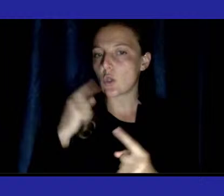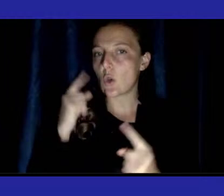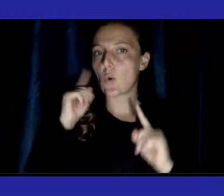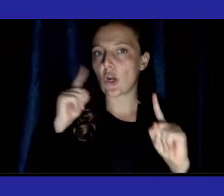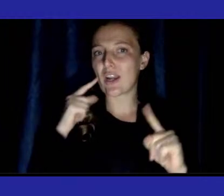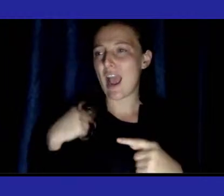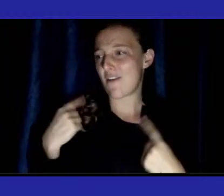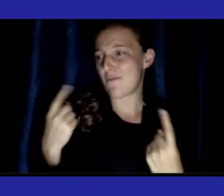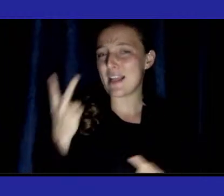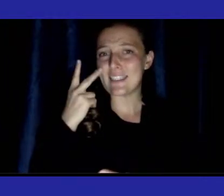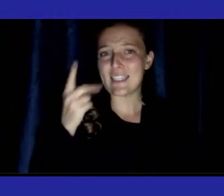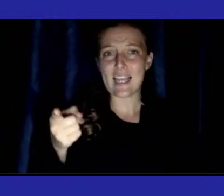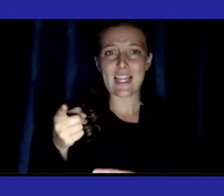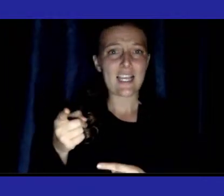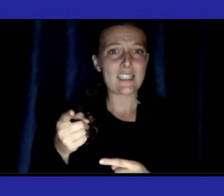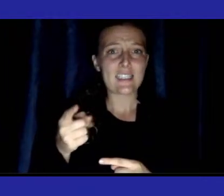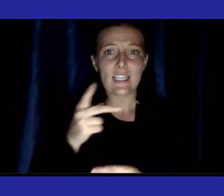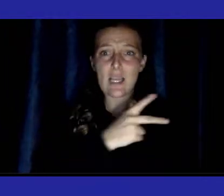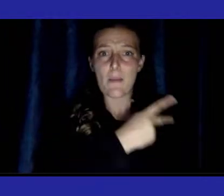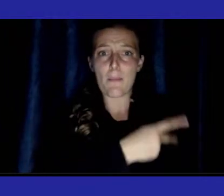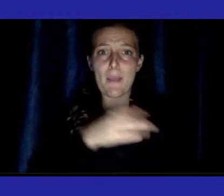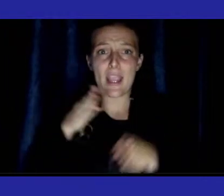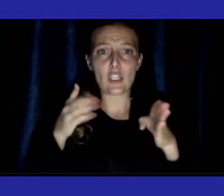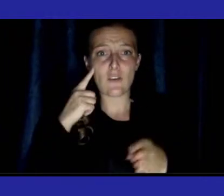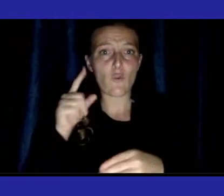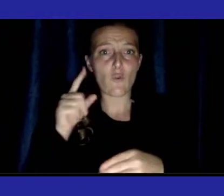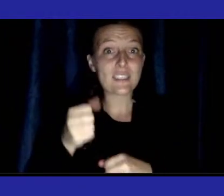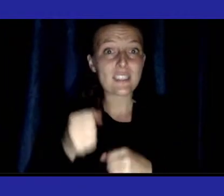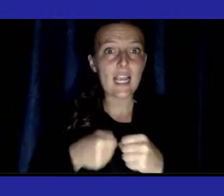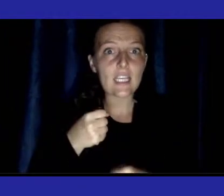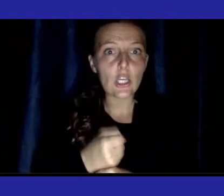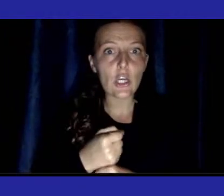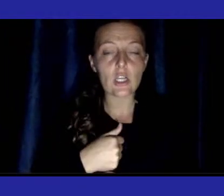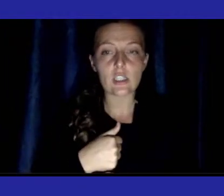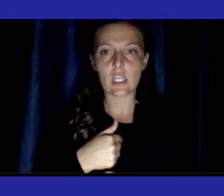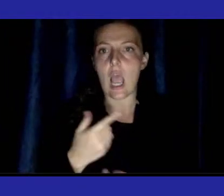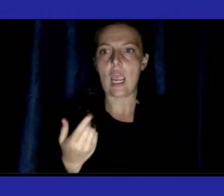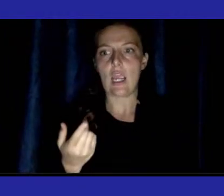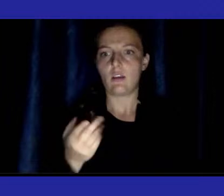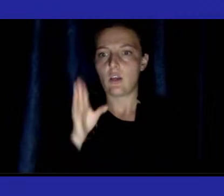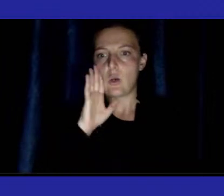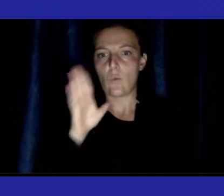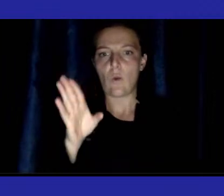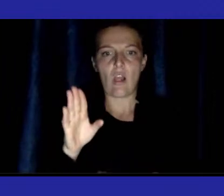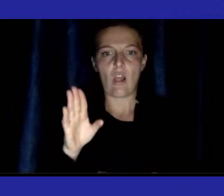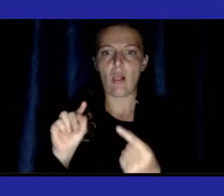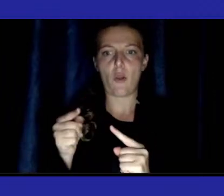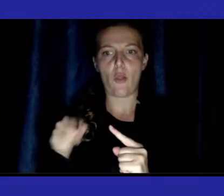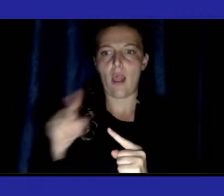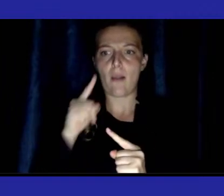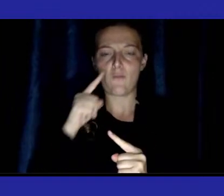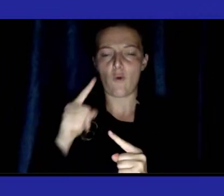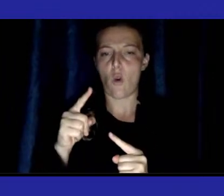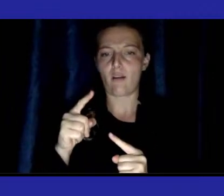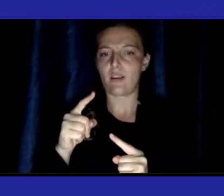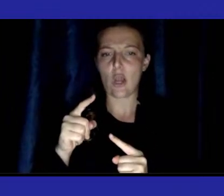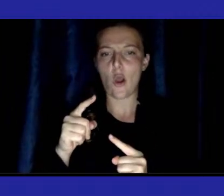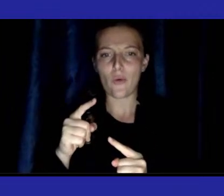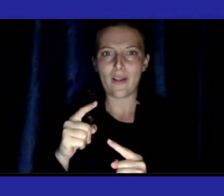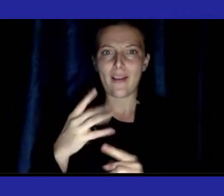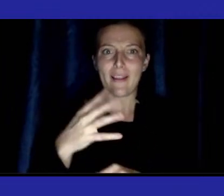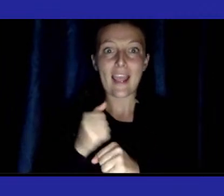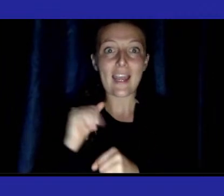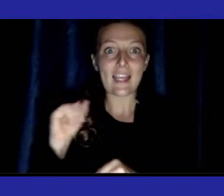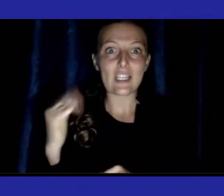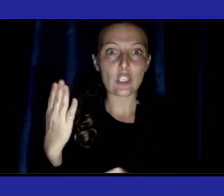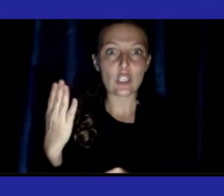right? Are we punishing them for actually getting a job that gets them that Cadillac, insurance? Right. Am I gonna